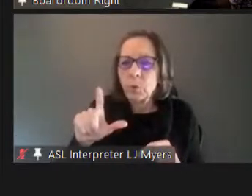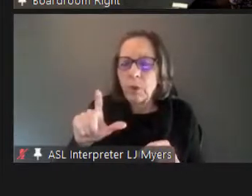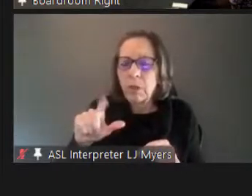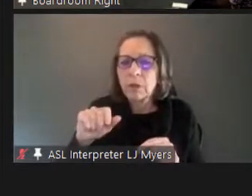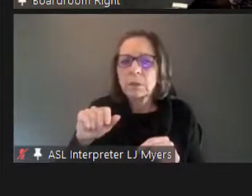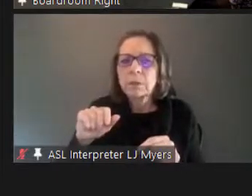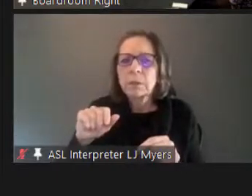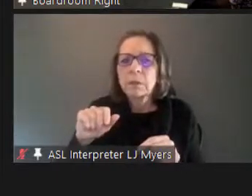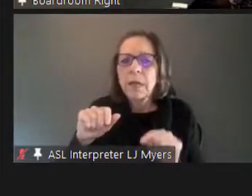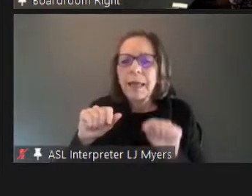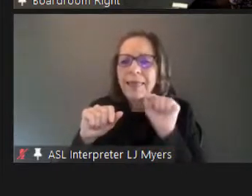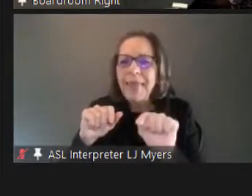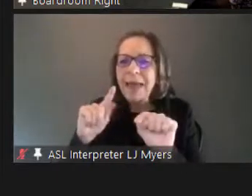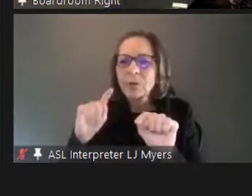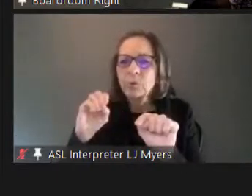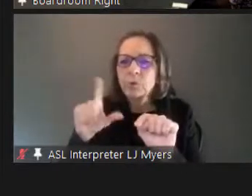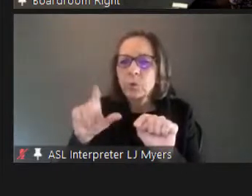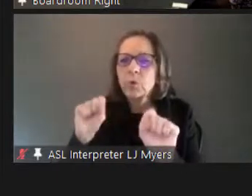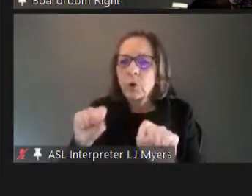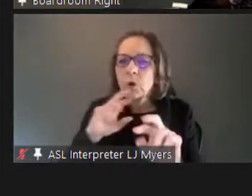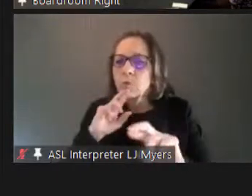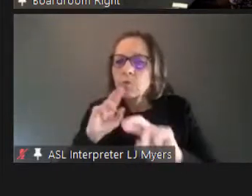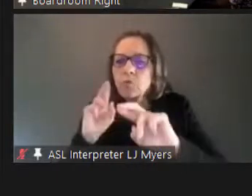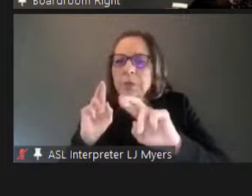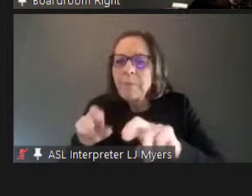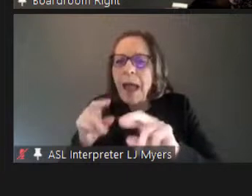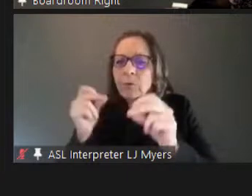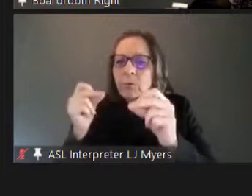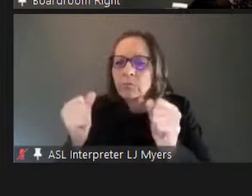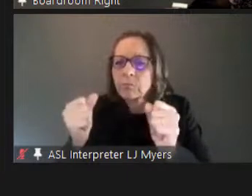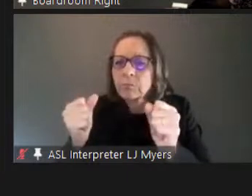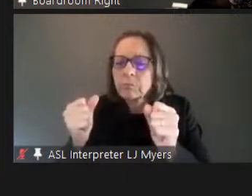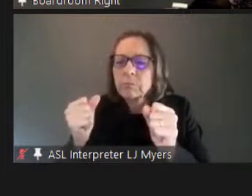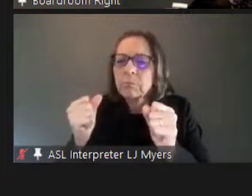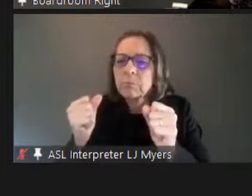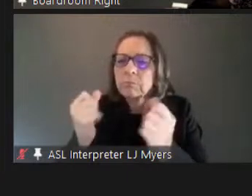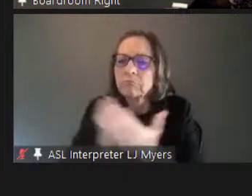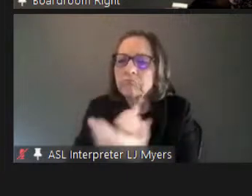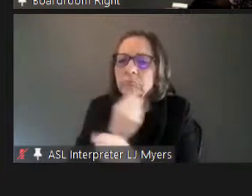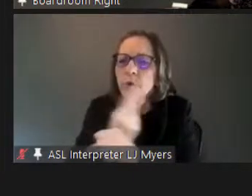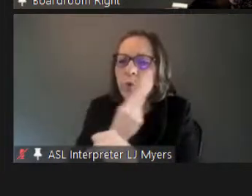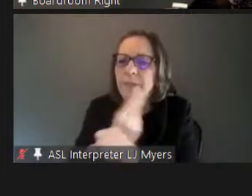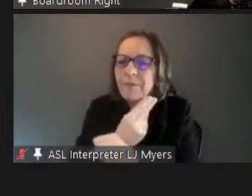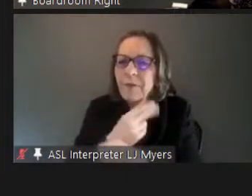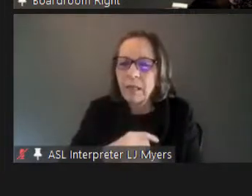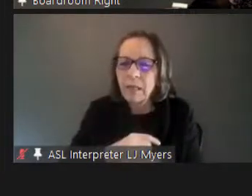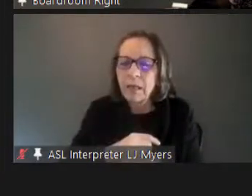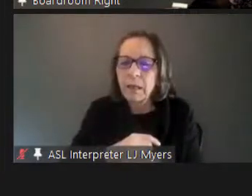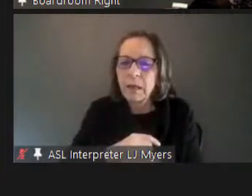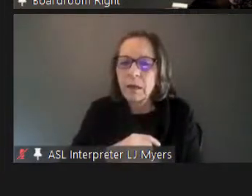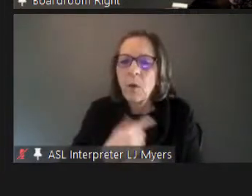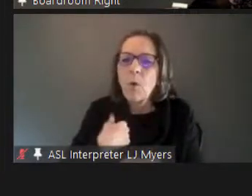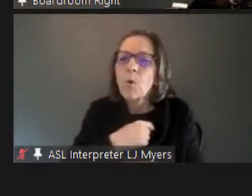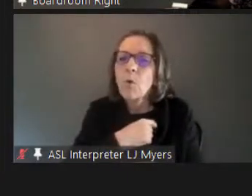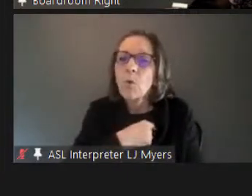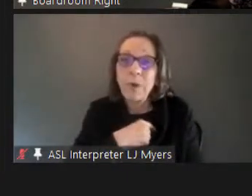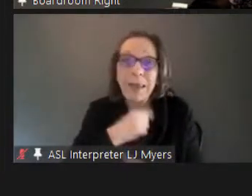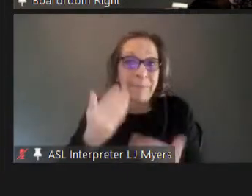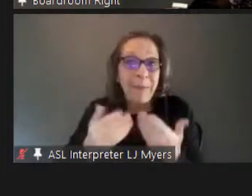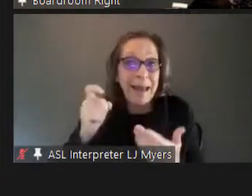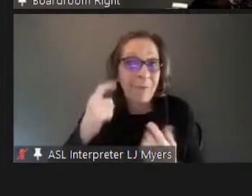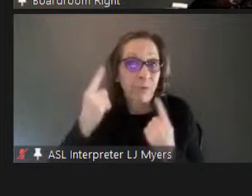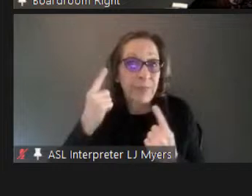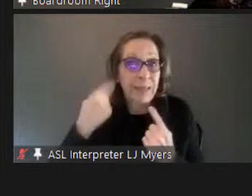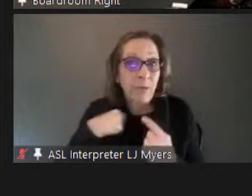But the tool itself could be very responsive and very useful, but what we have to take into account, well, we need more staffing at